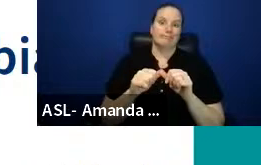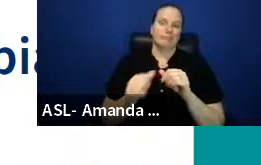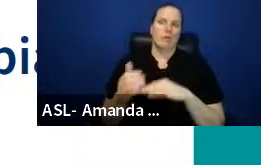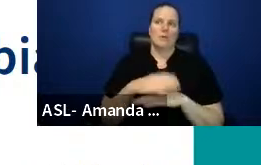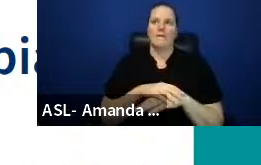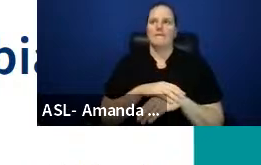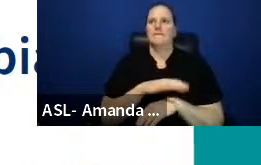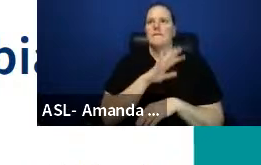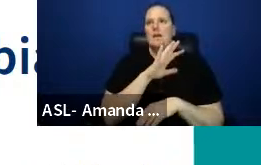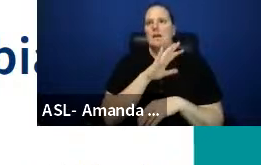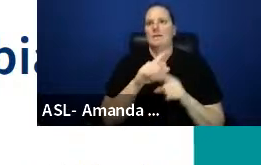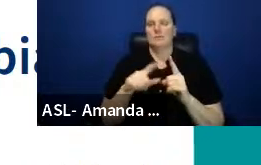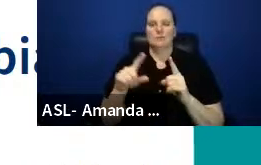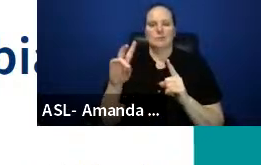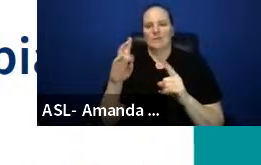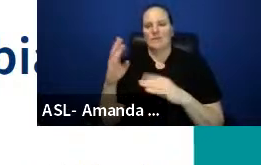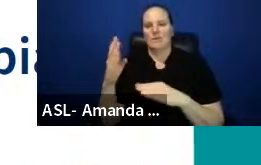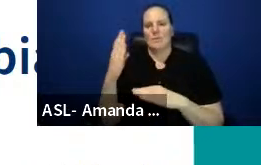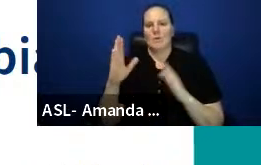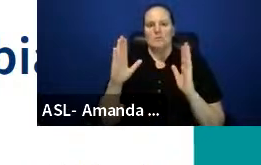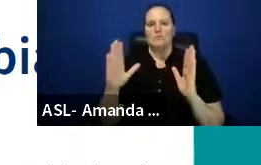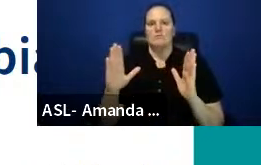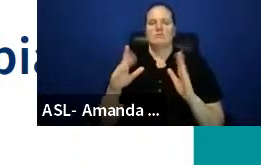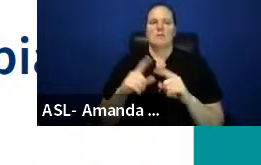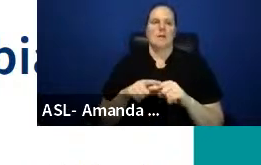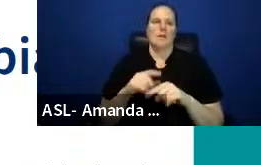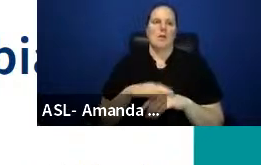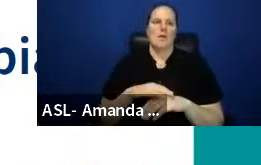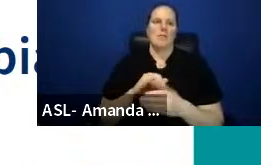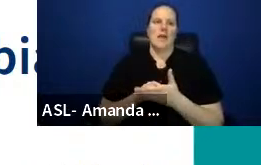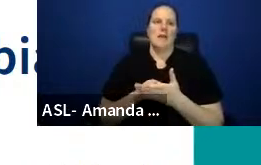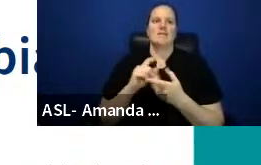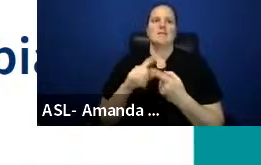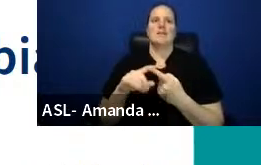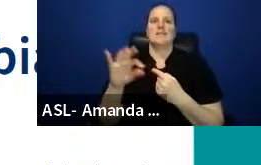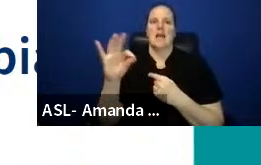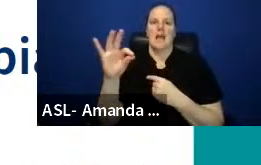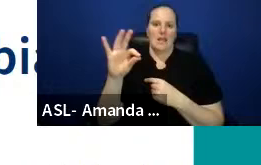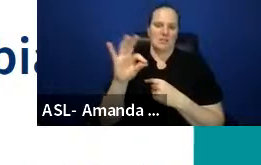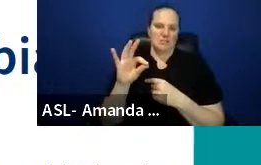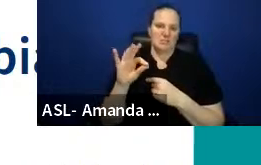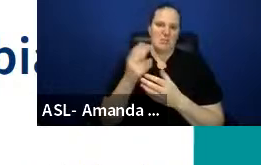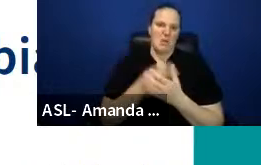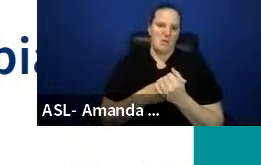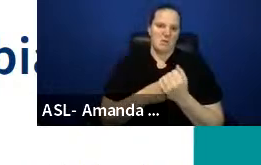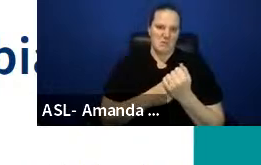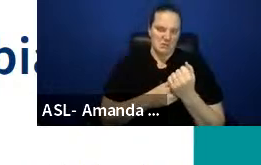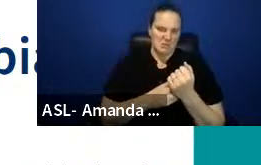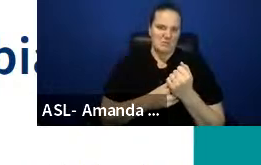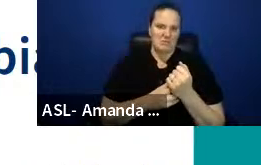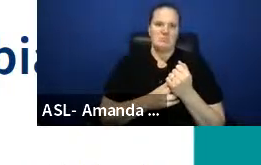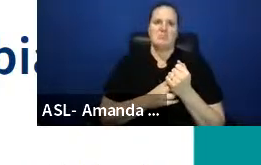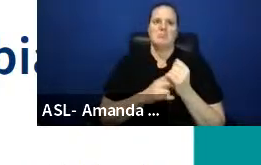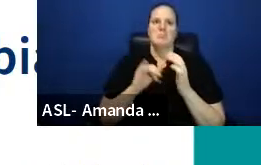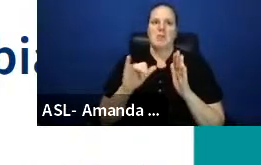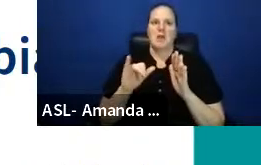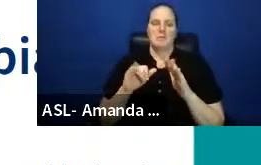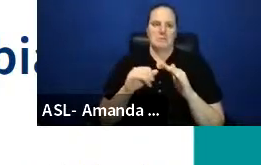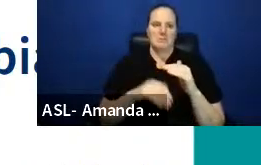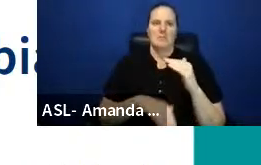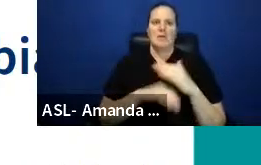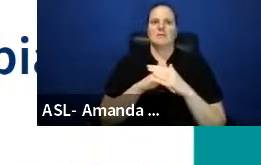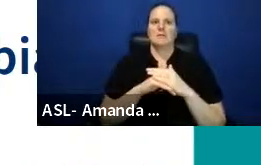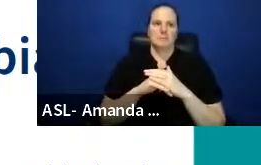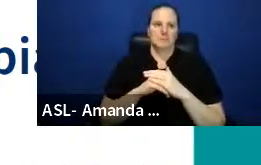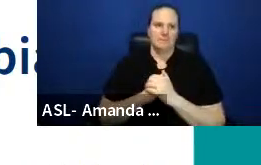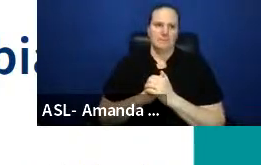5 to 7 a.m. depending on direction, all the way till 9 p.m. in both conditions. So this is kind of maxing out, if you can